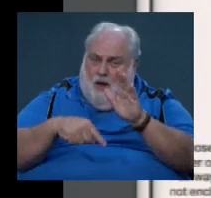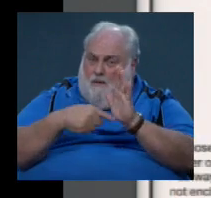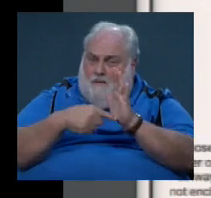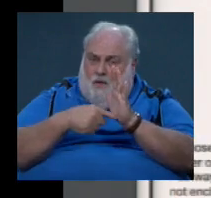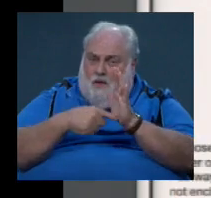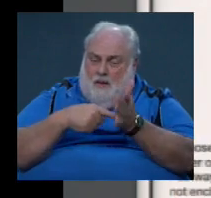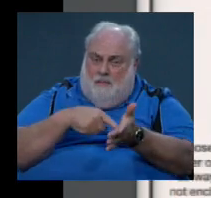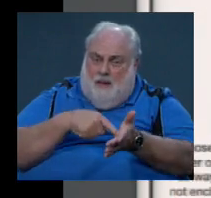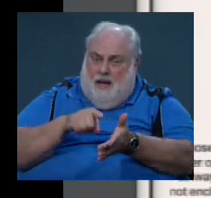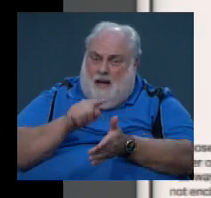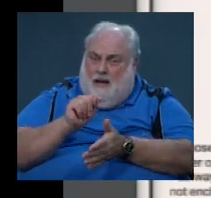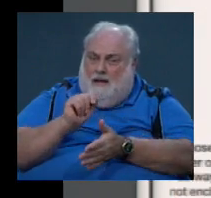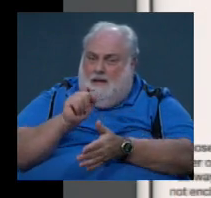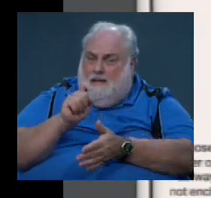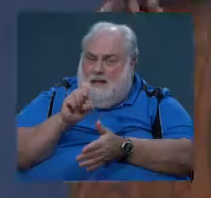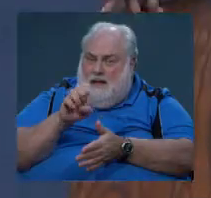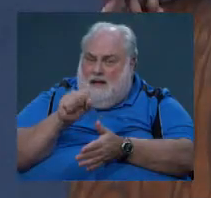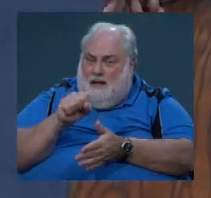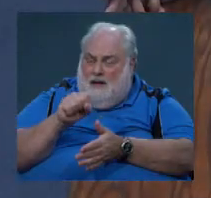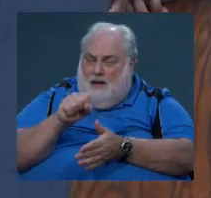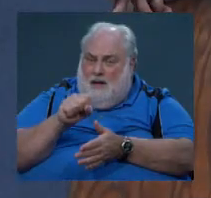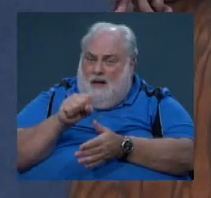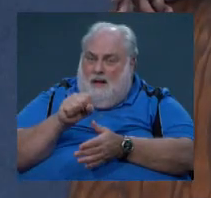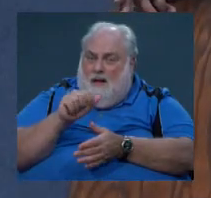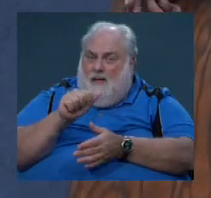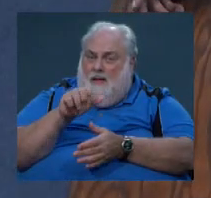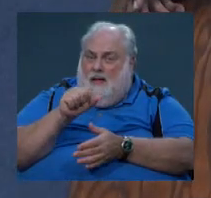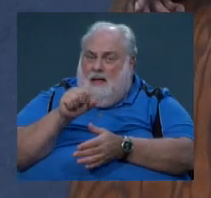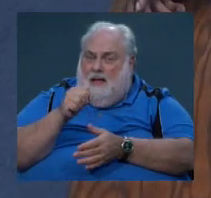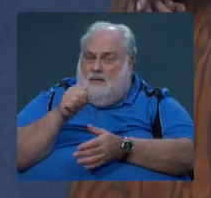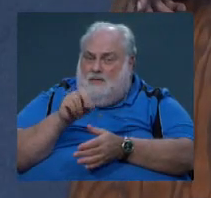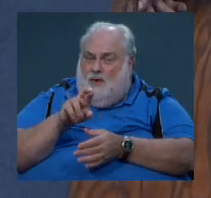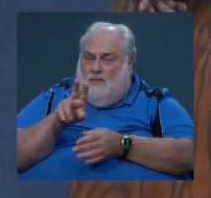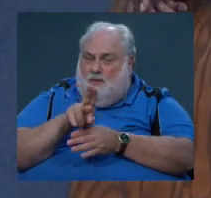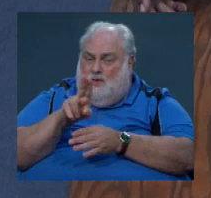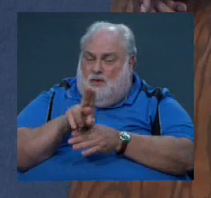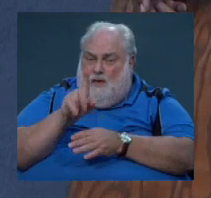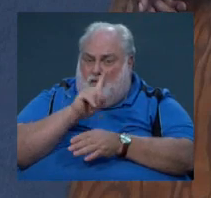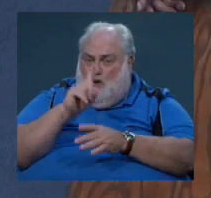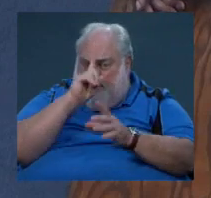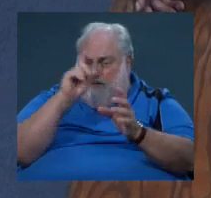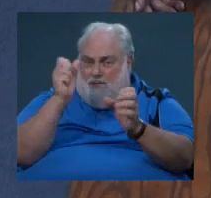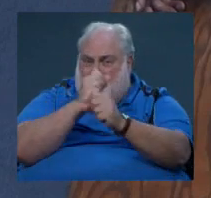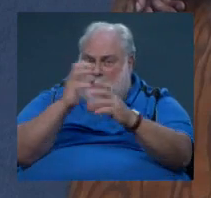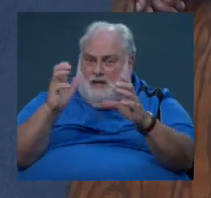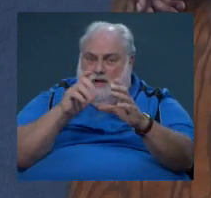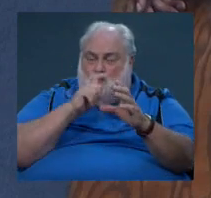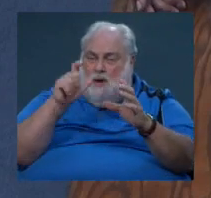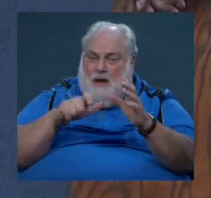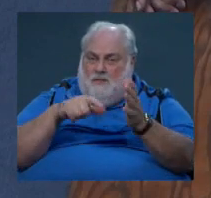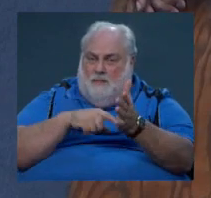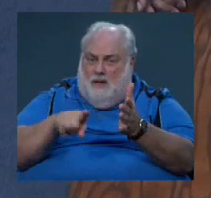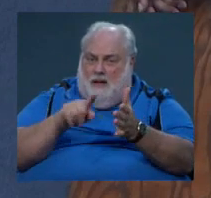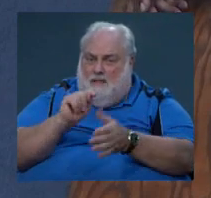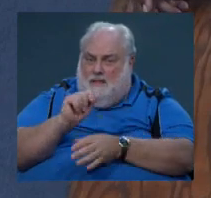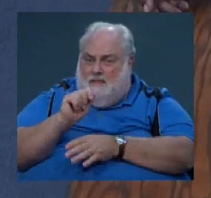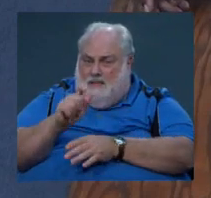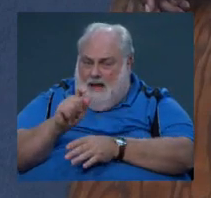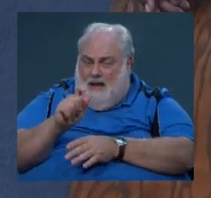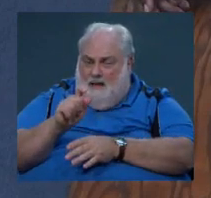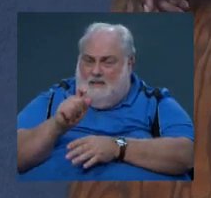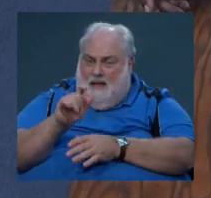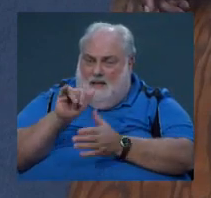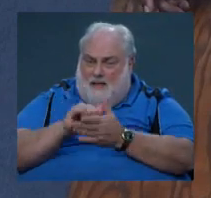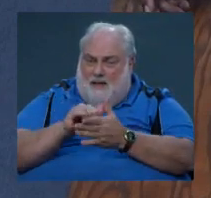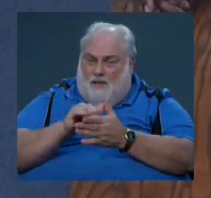pay the taxes, so we were told by the assessor that if you use it for your vision, then you don't have to pay taxes. And so